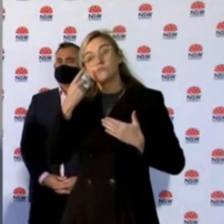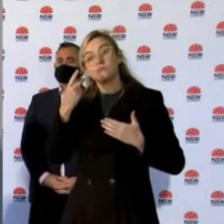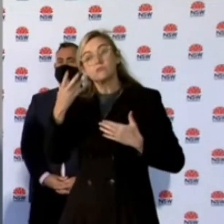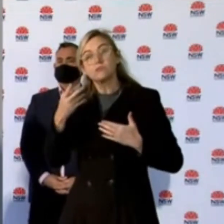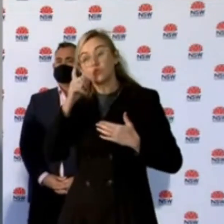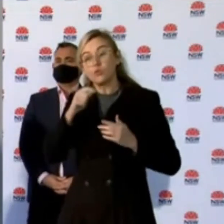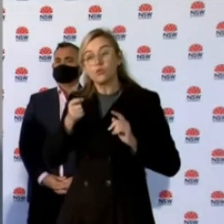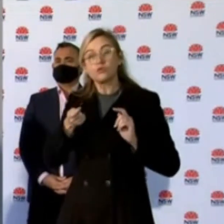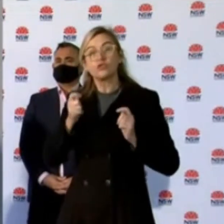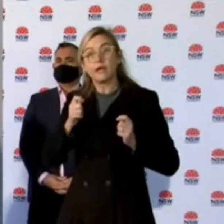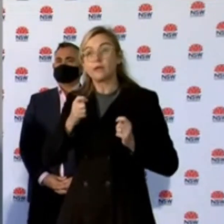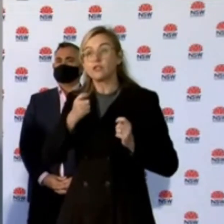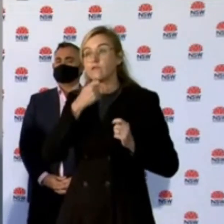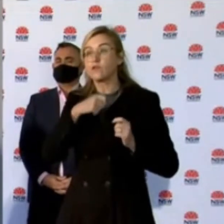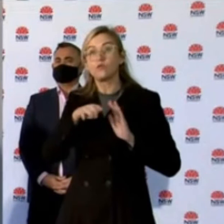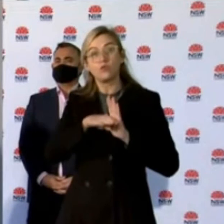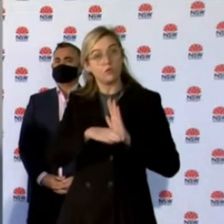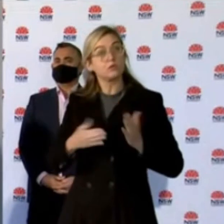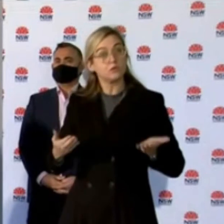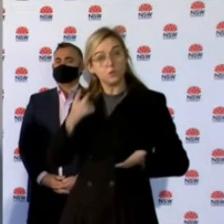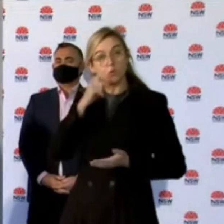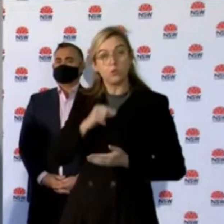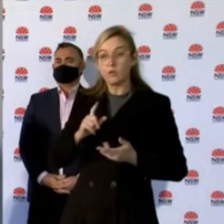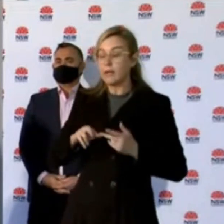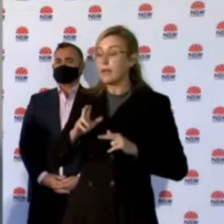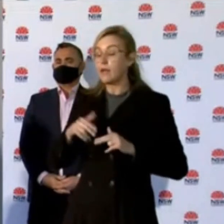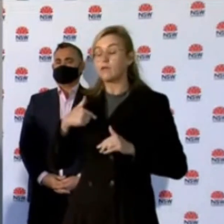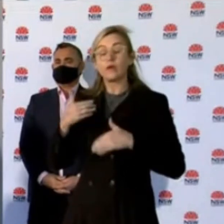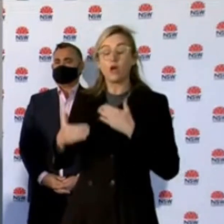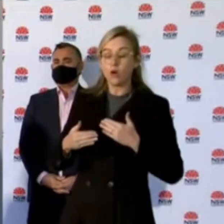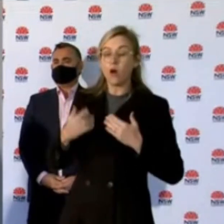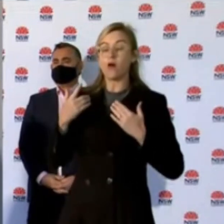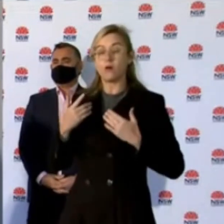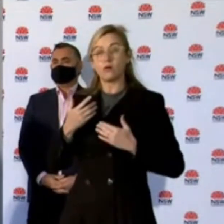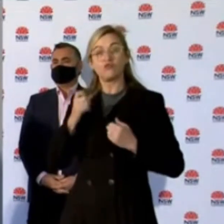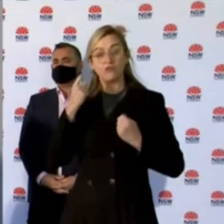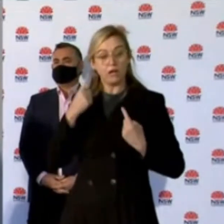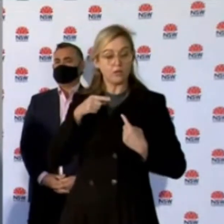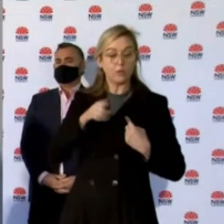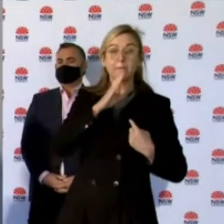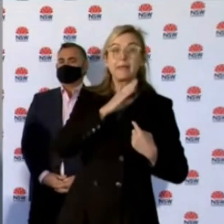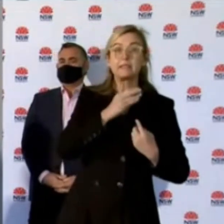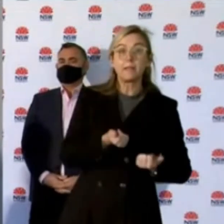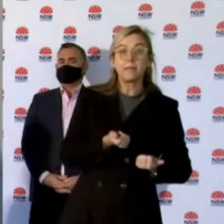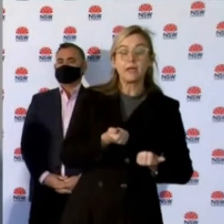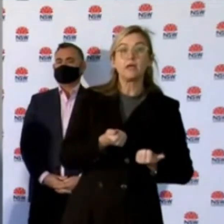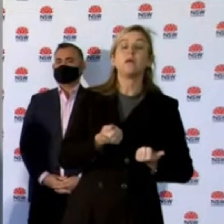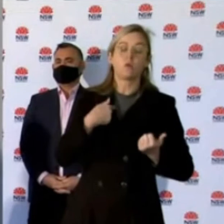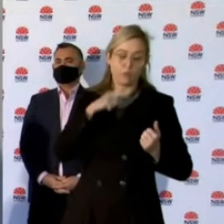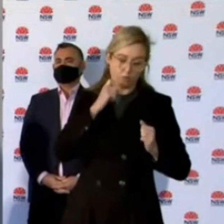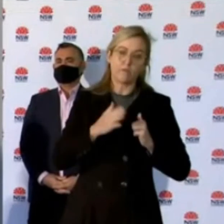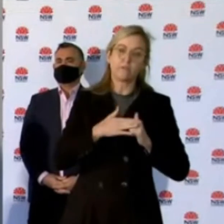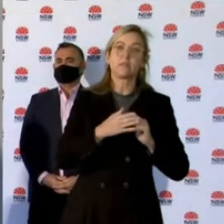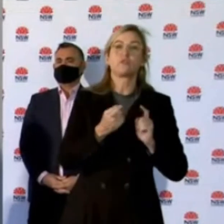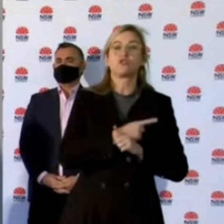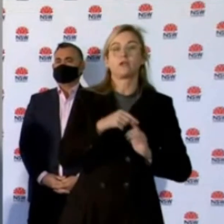sure we haven't missed anything. Dr. Chan's advice might become different as well, depending on the